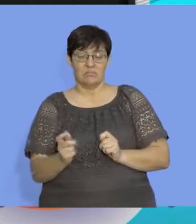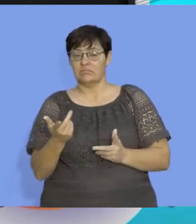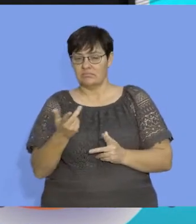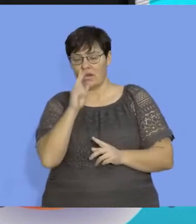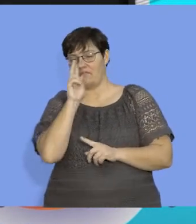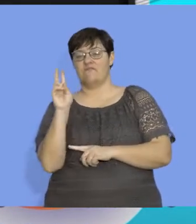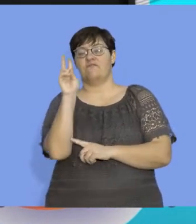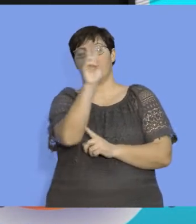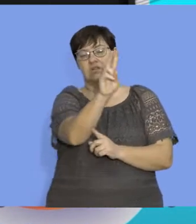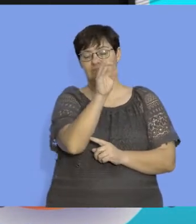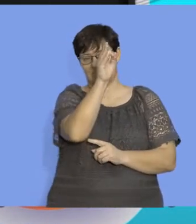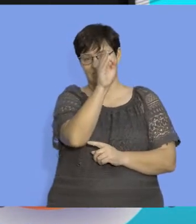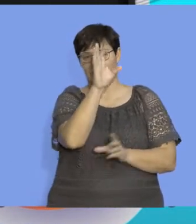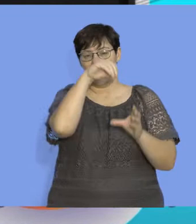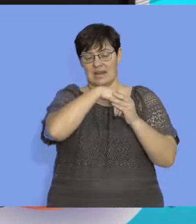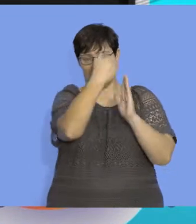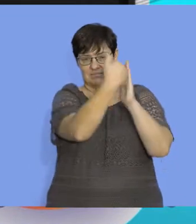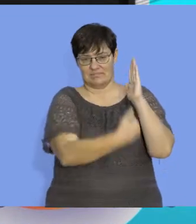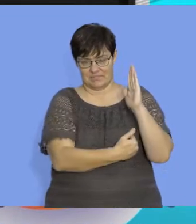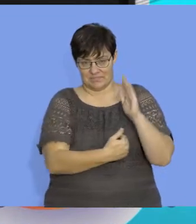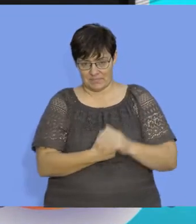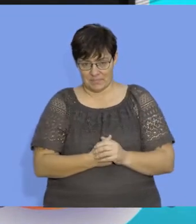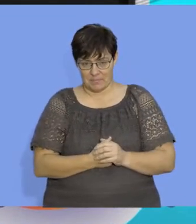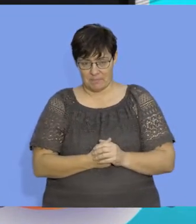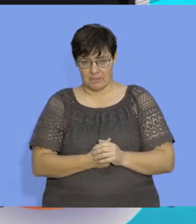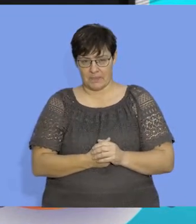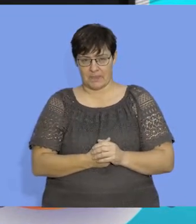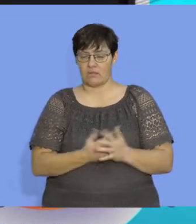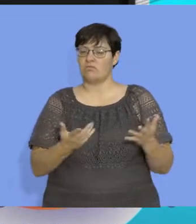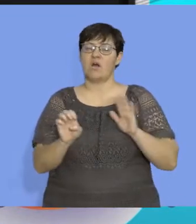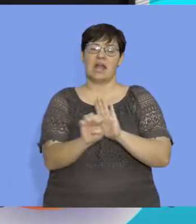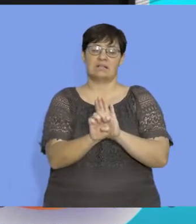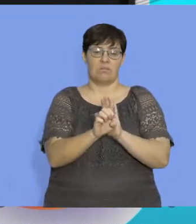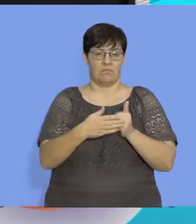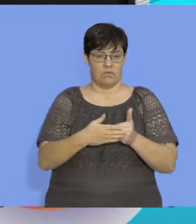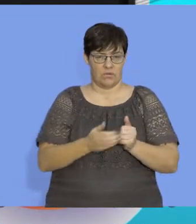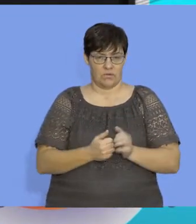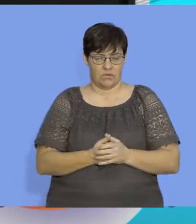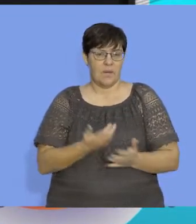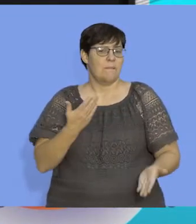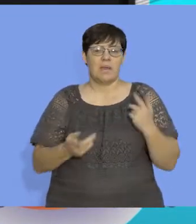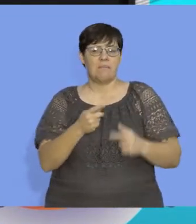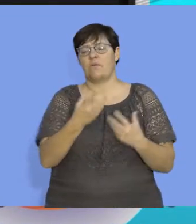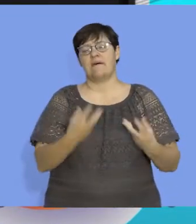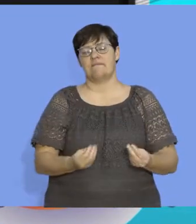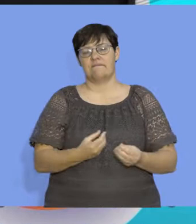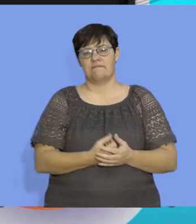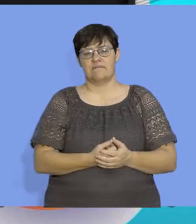your forecast income statement. Just to illustrate further by means of an example, if you